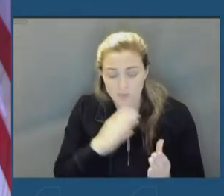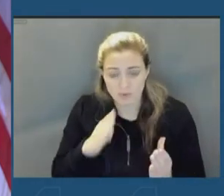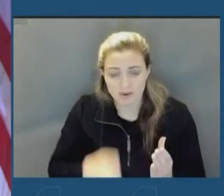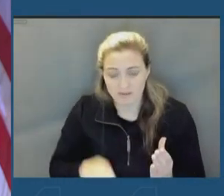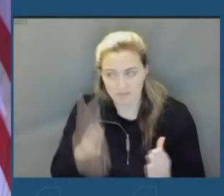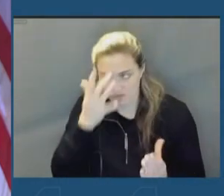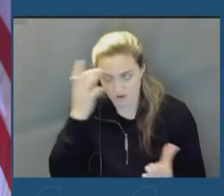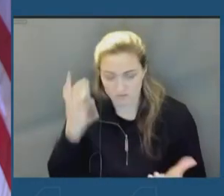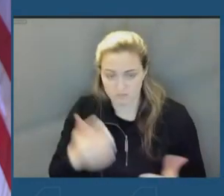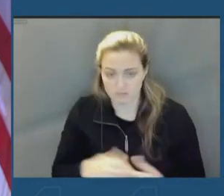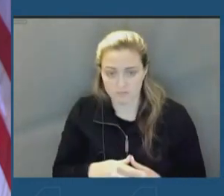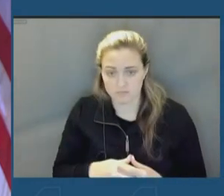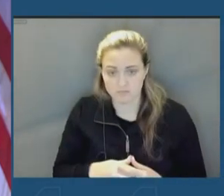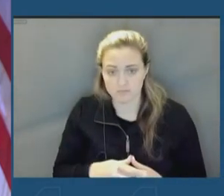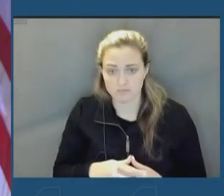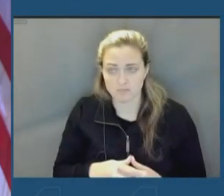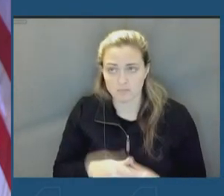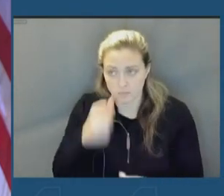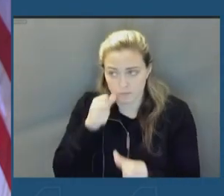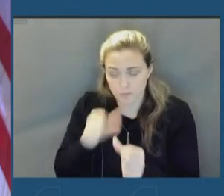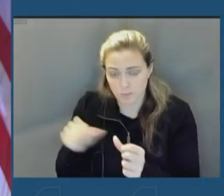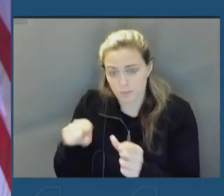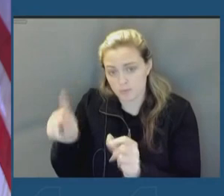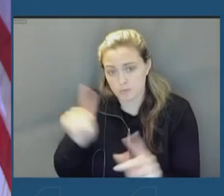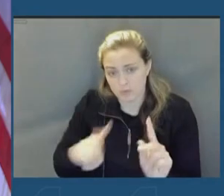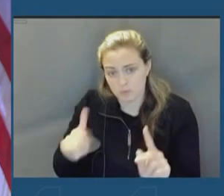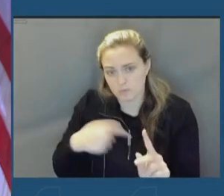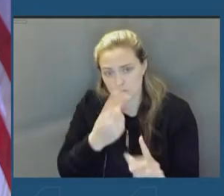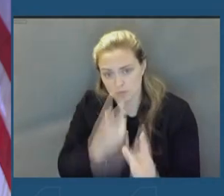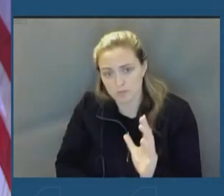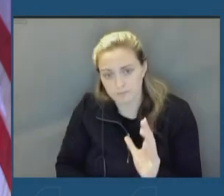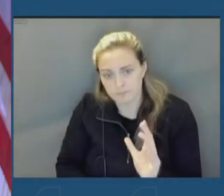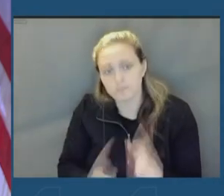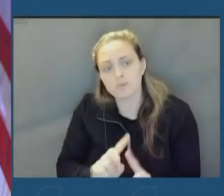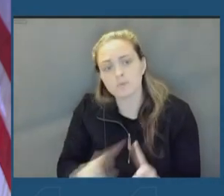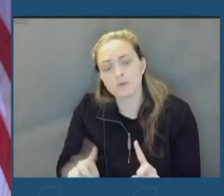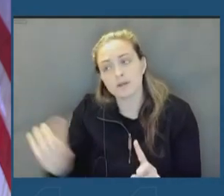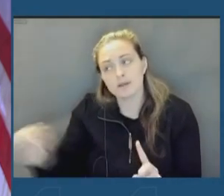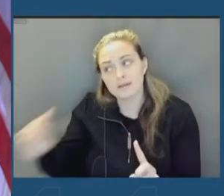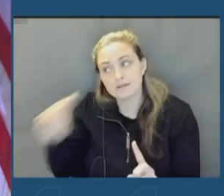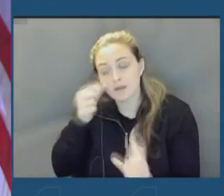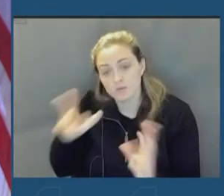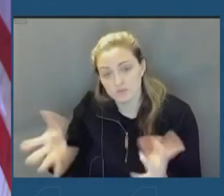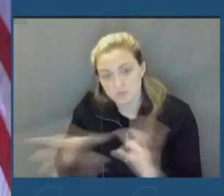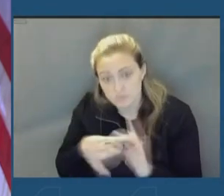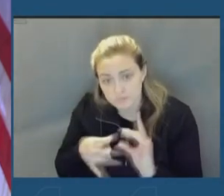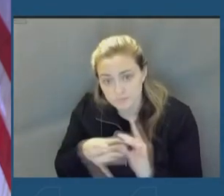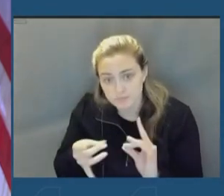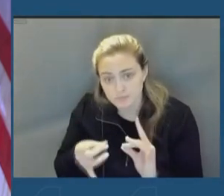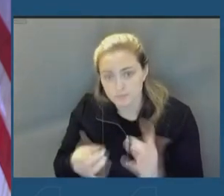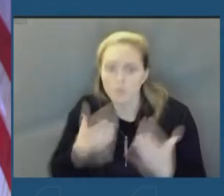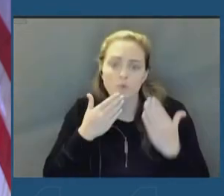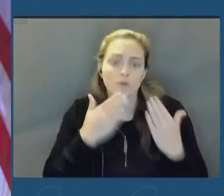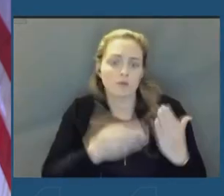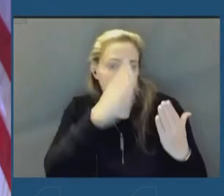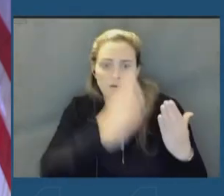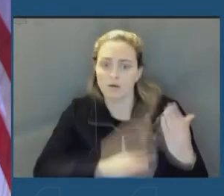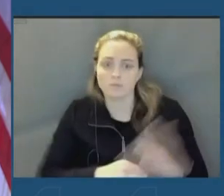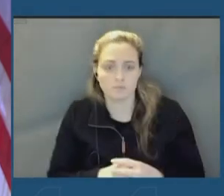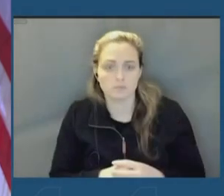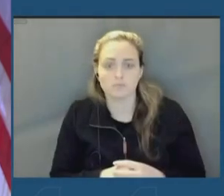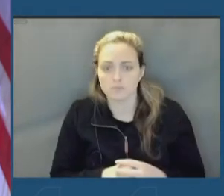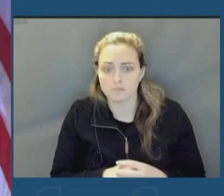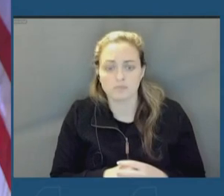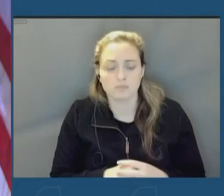forget those precious people that were lost. But as Governor Hochul said, we thank God for the